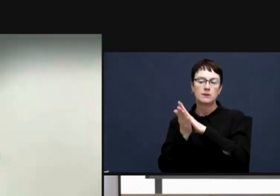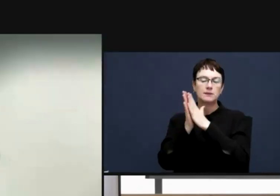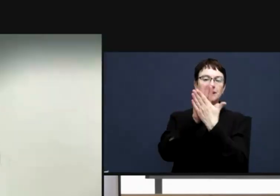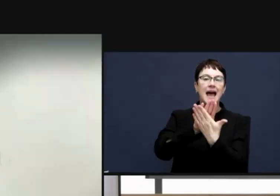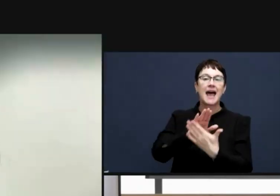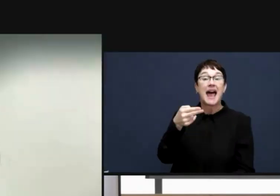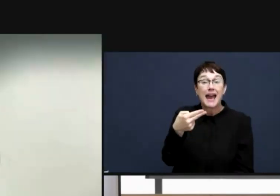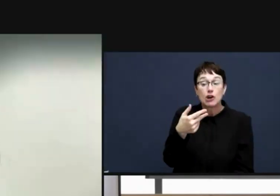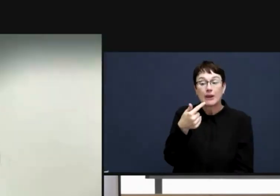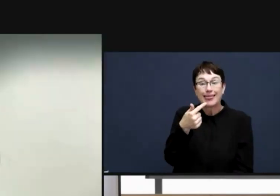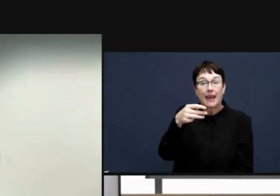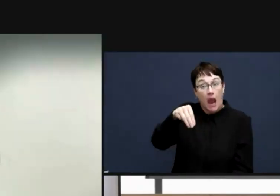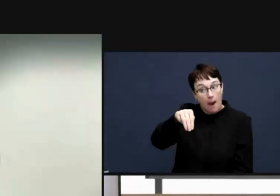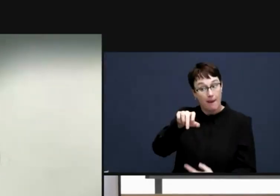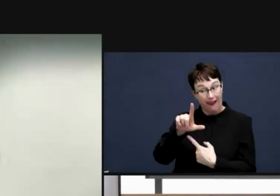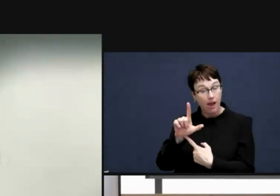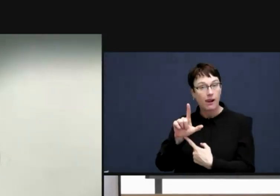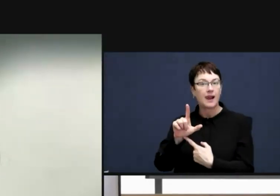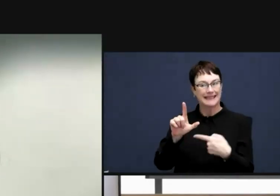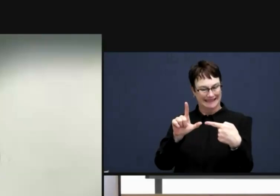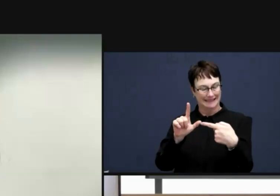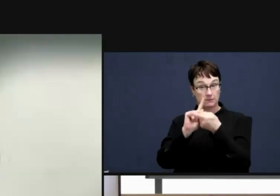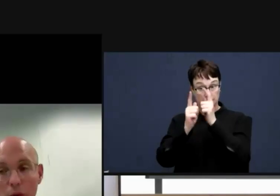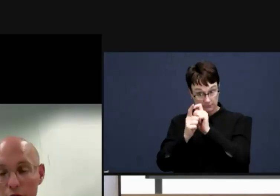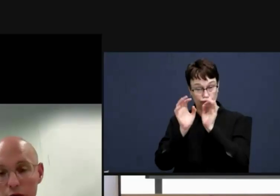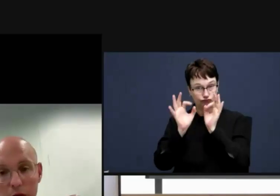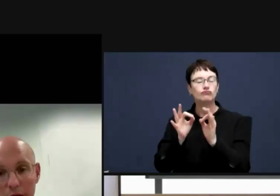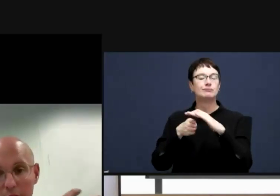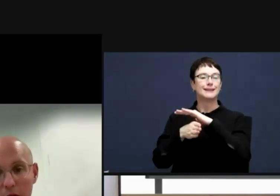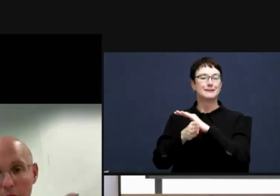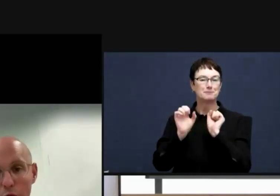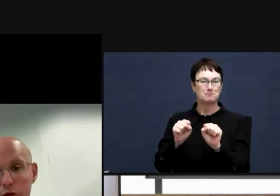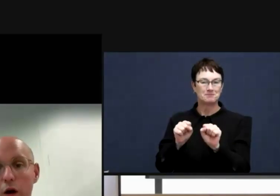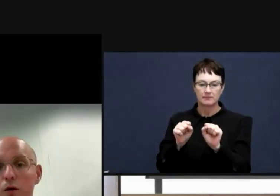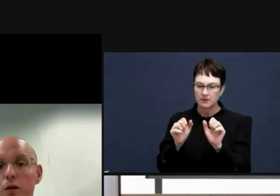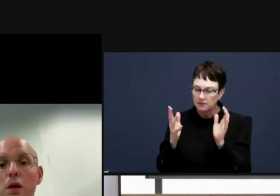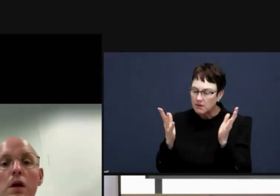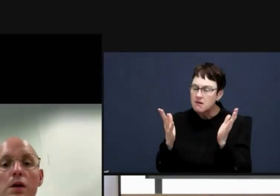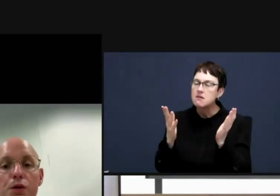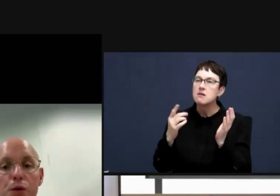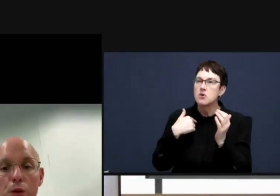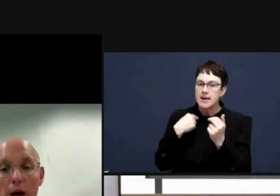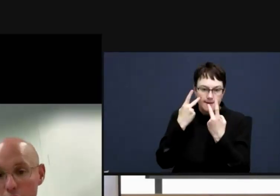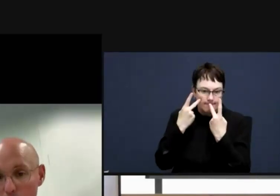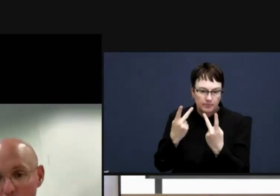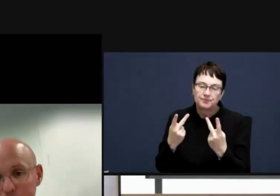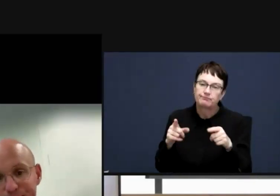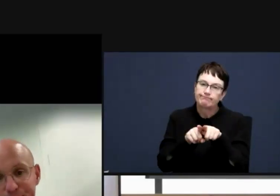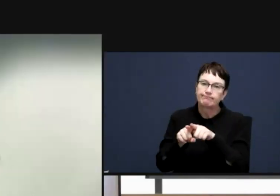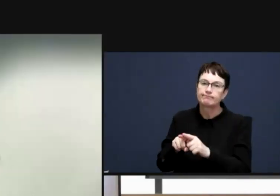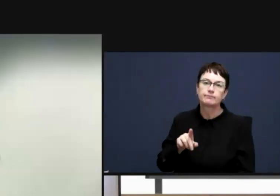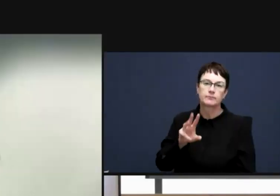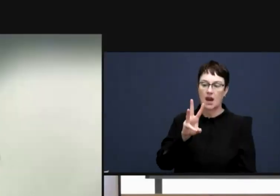you to transfer large quantities of PDF and Microsoft Word files to